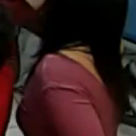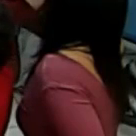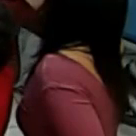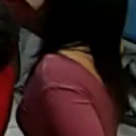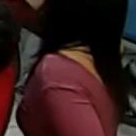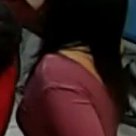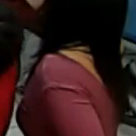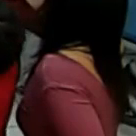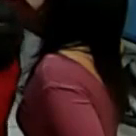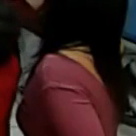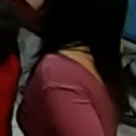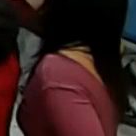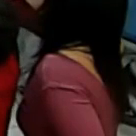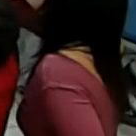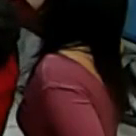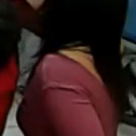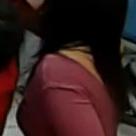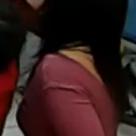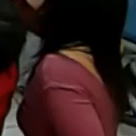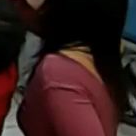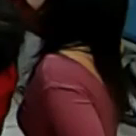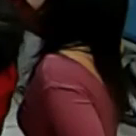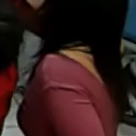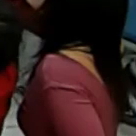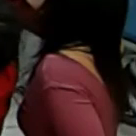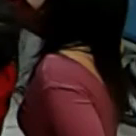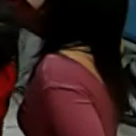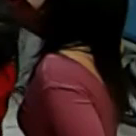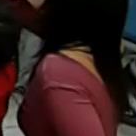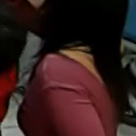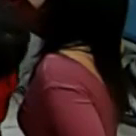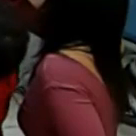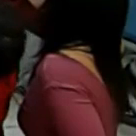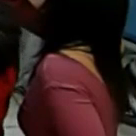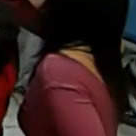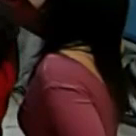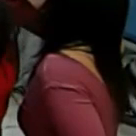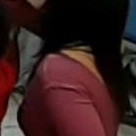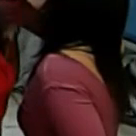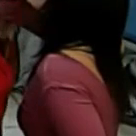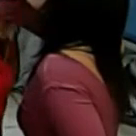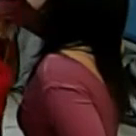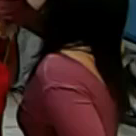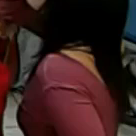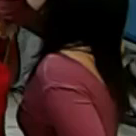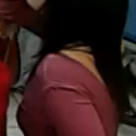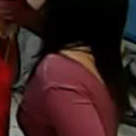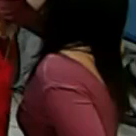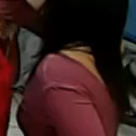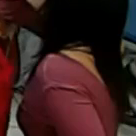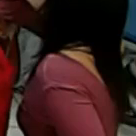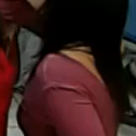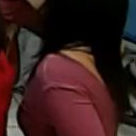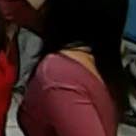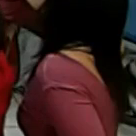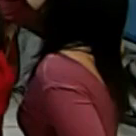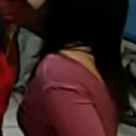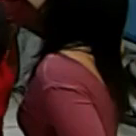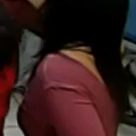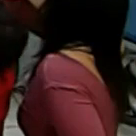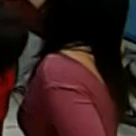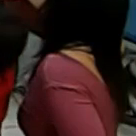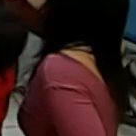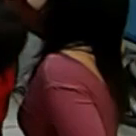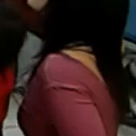them health and deliverance from real violence. Keep them in this faith so that they may keep this